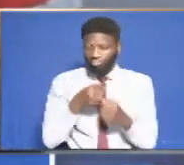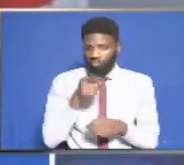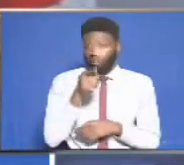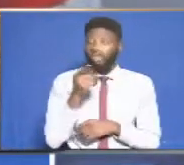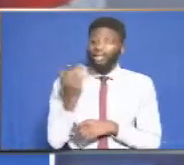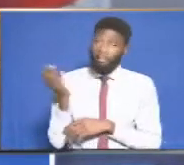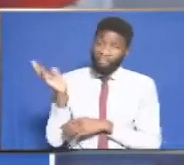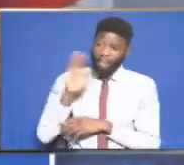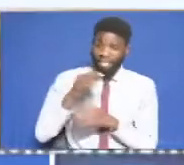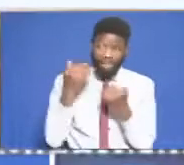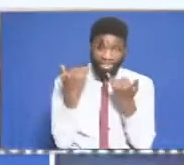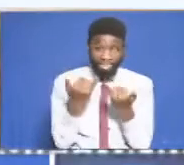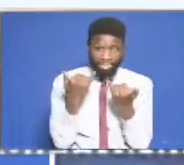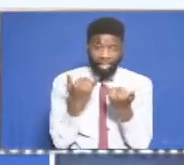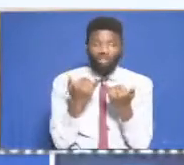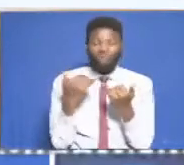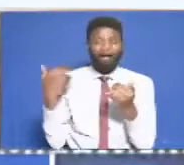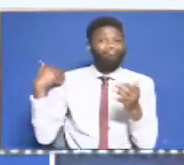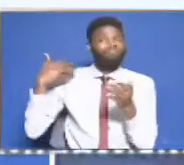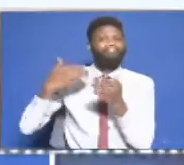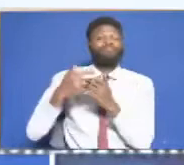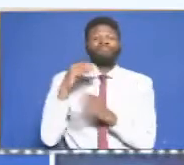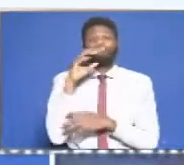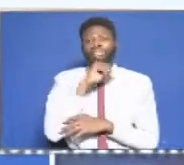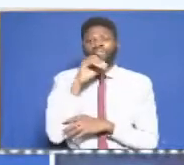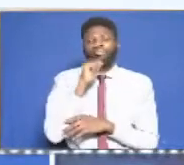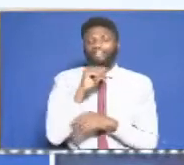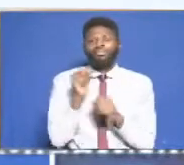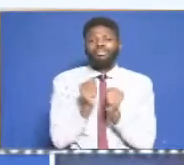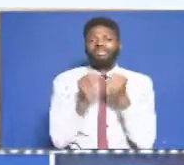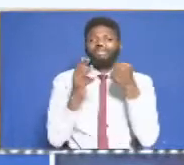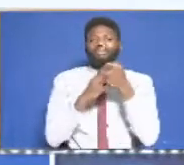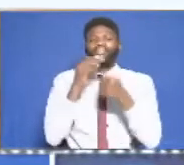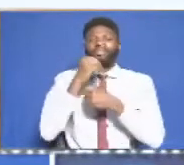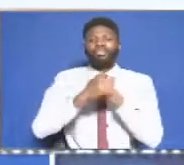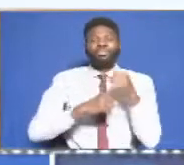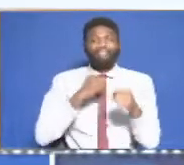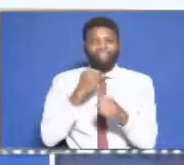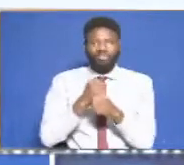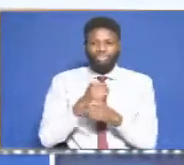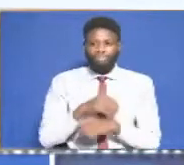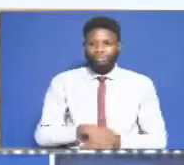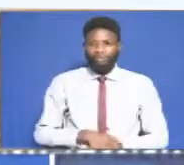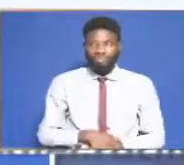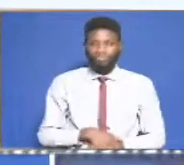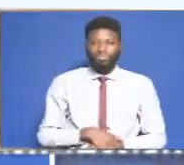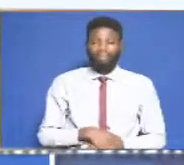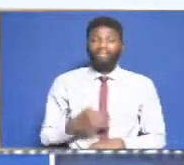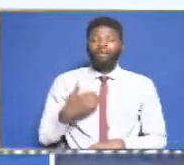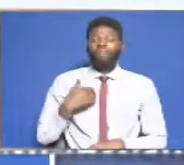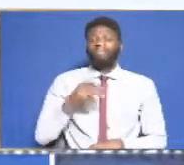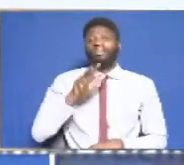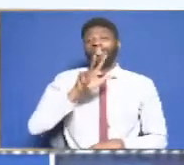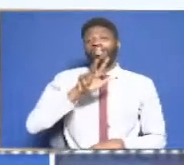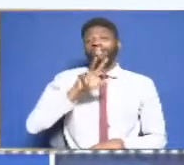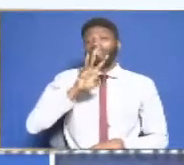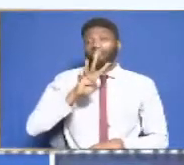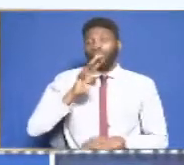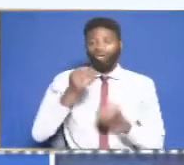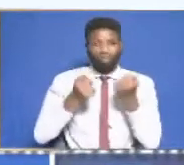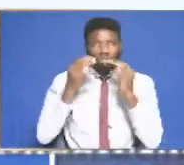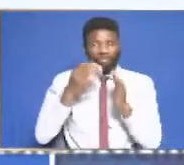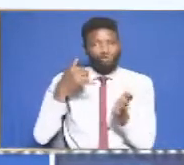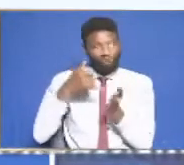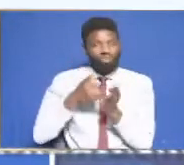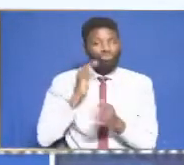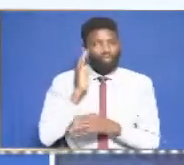the global scene after 19 years. Karan Patel is among the 34 Kenyan drivers who will take part in this year's event that we